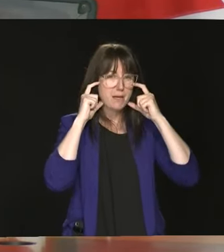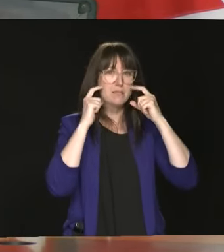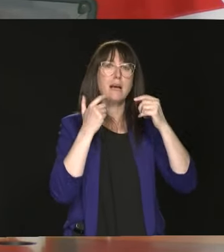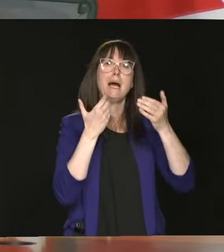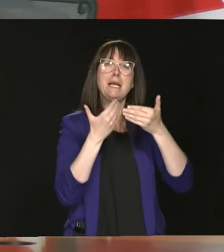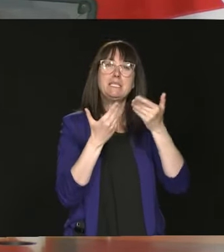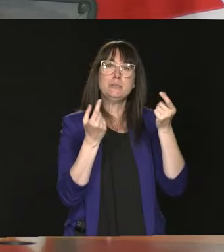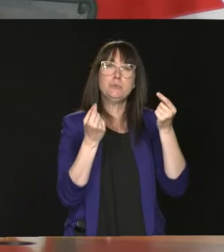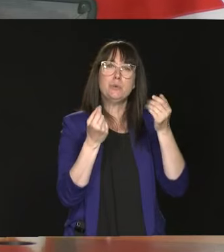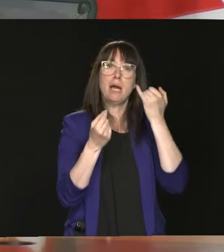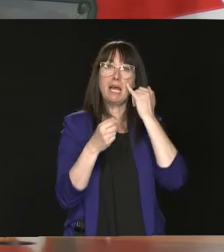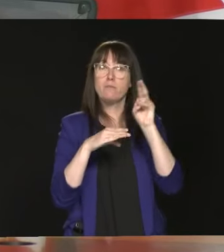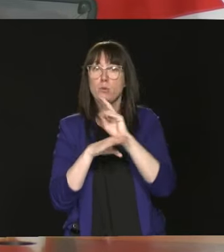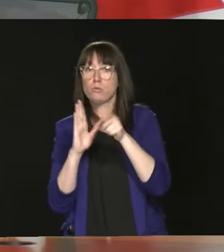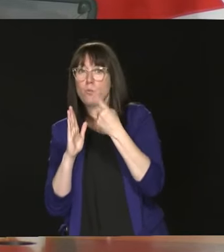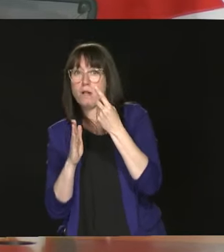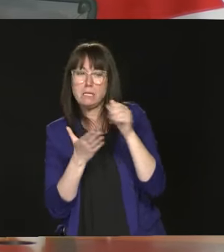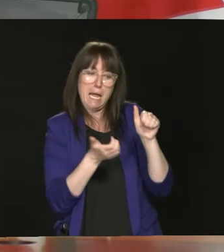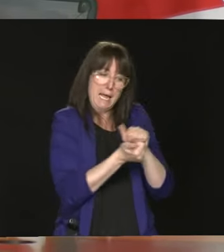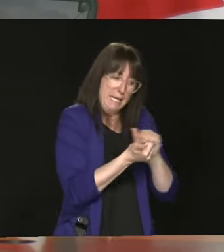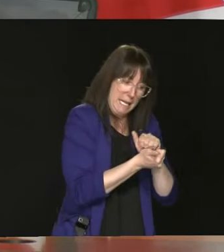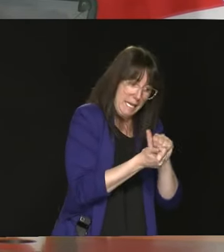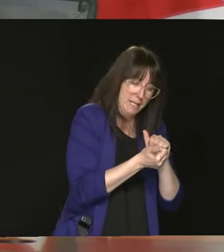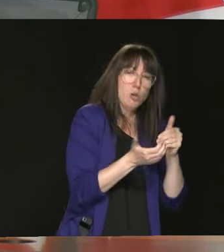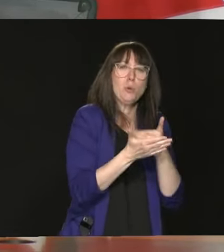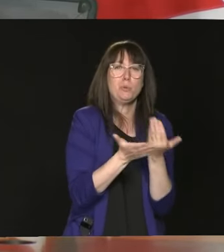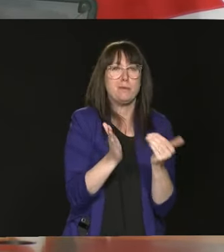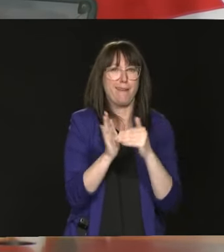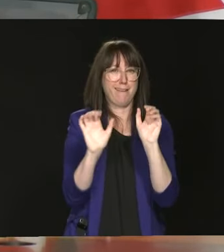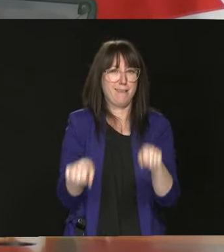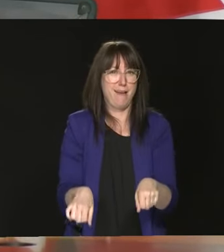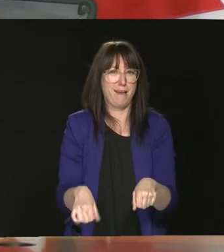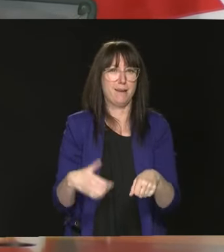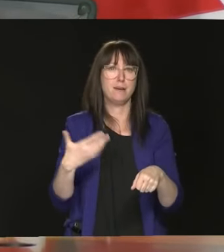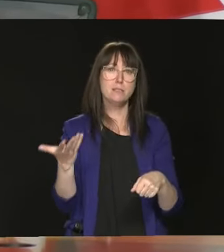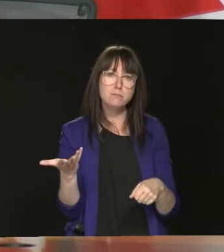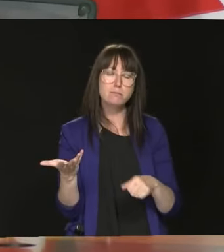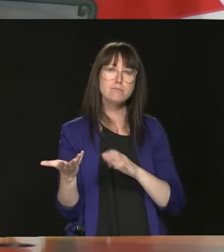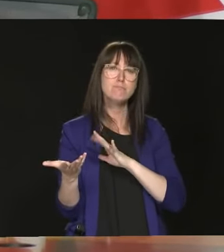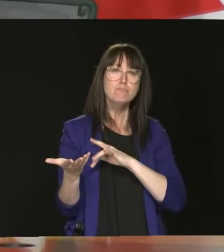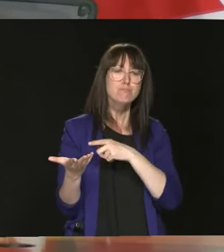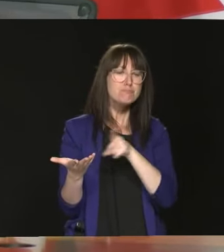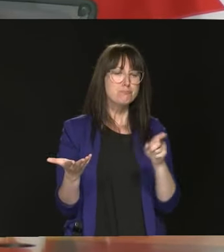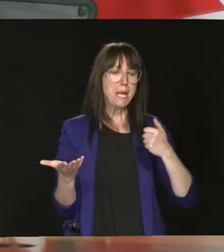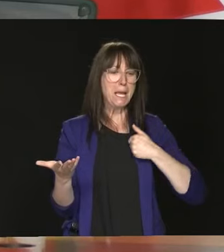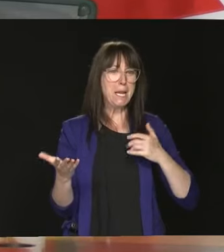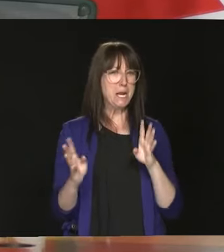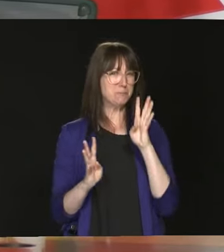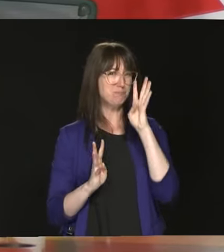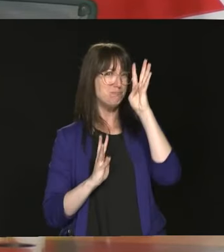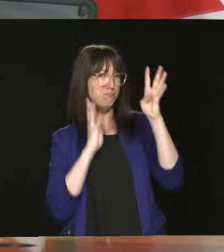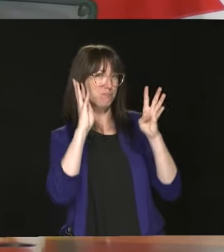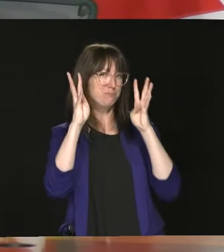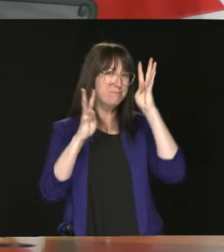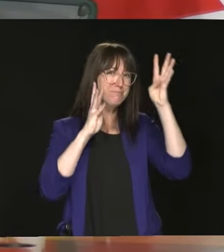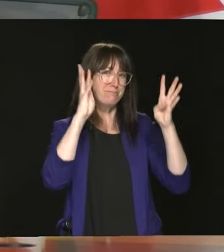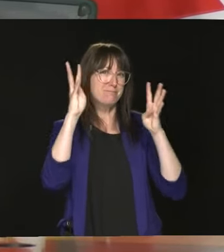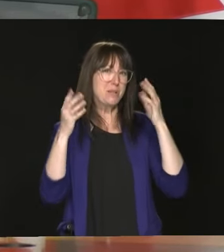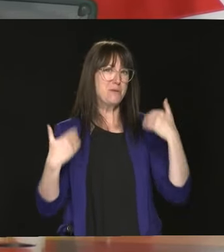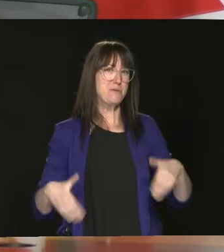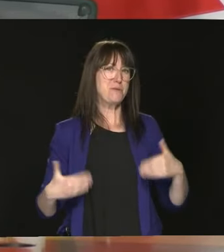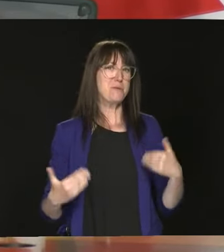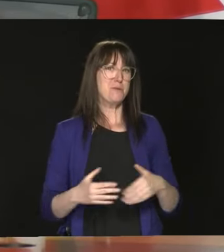These are great examples of Canadian ingenuity and innovation. Je suis inspirée par